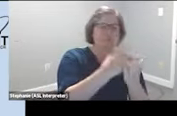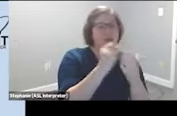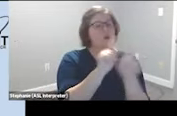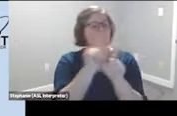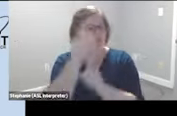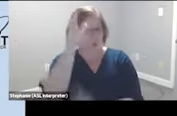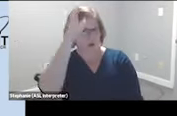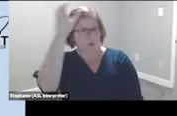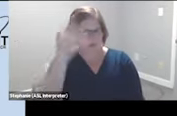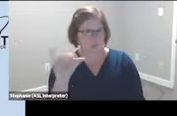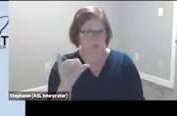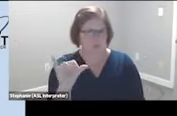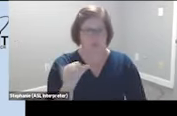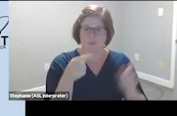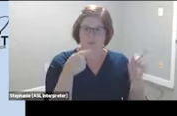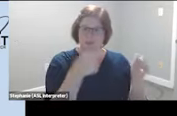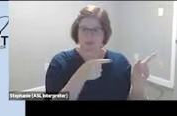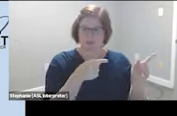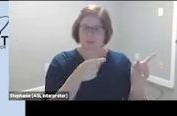is a picture of